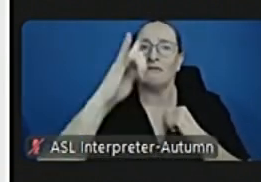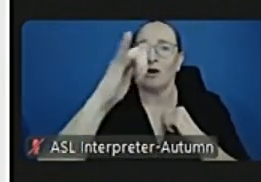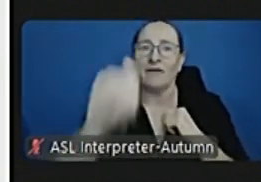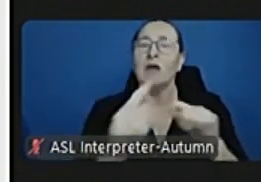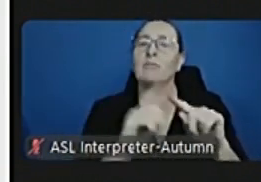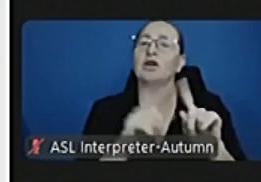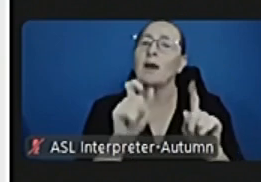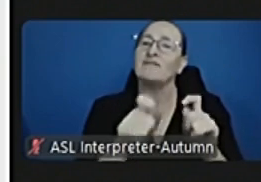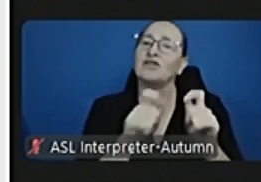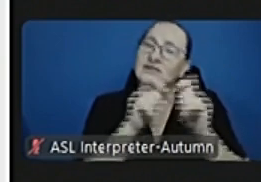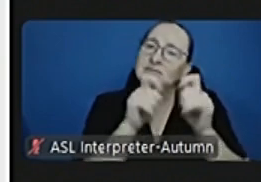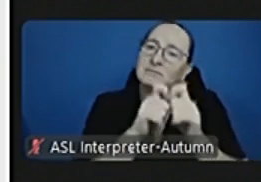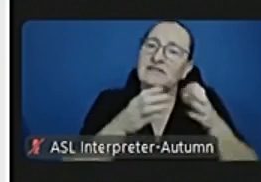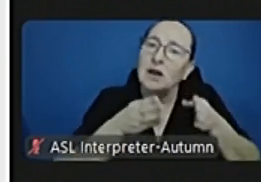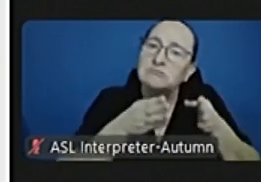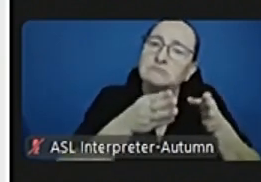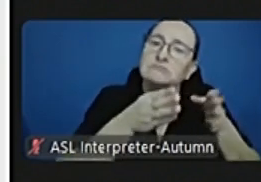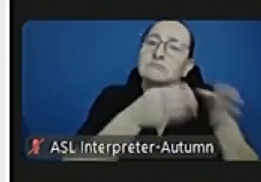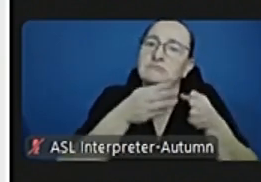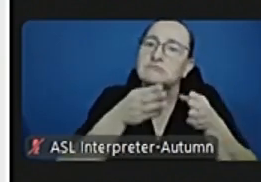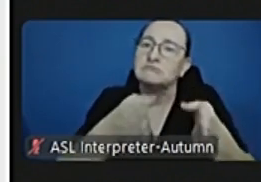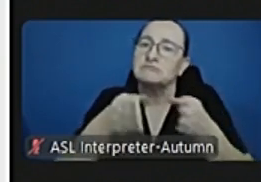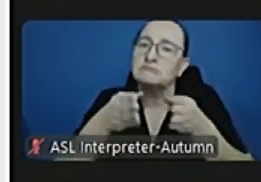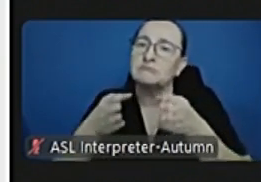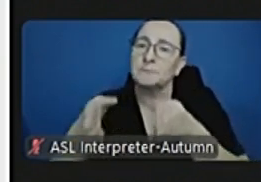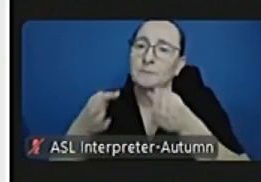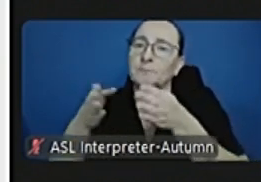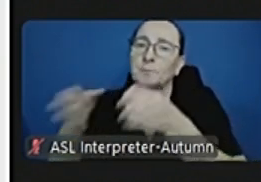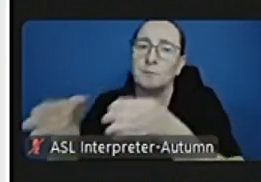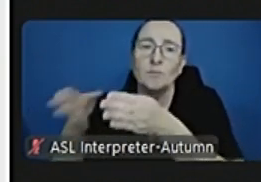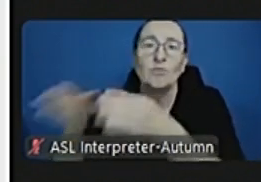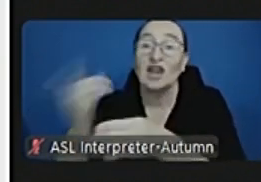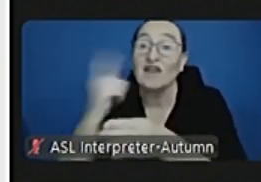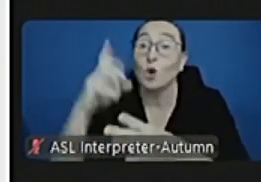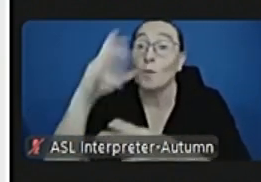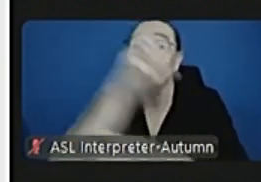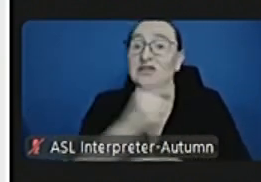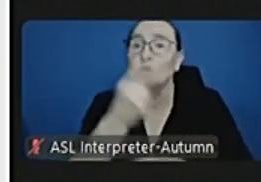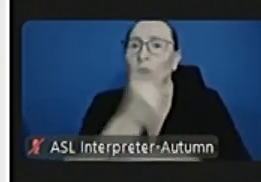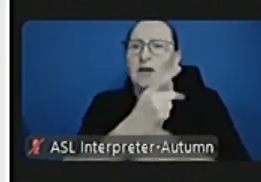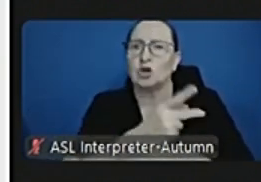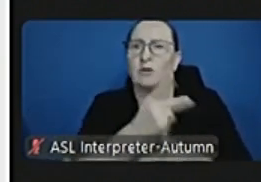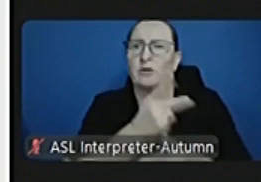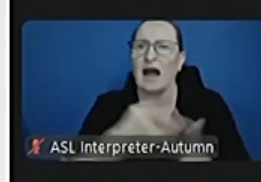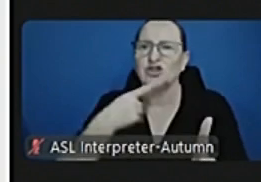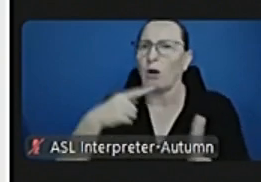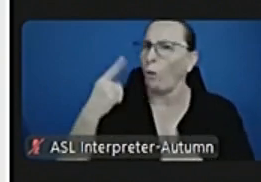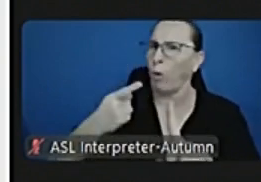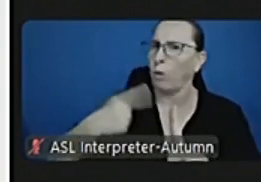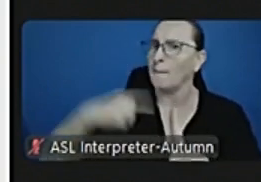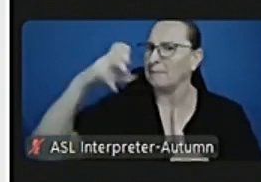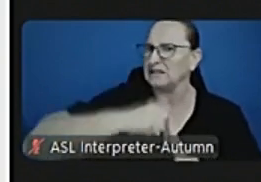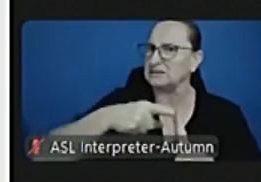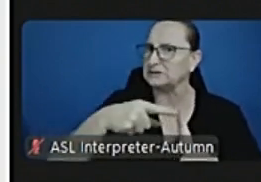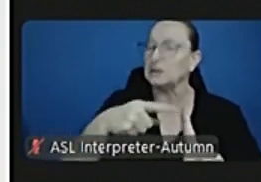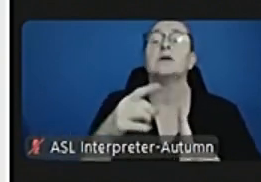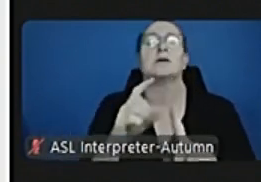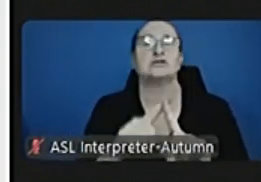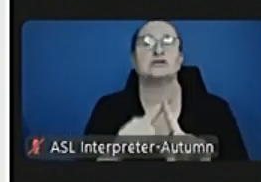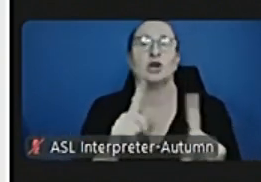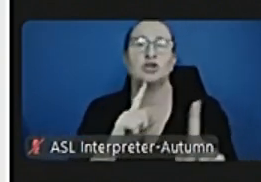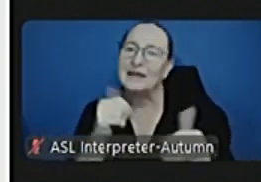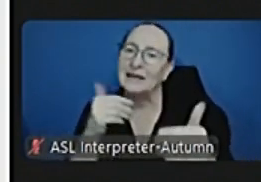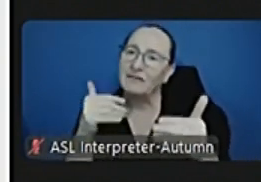detail and precision, because if you miss something, one supervisor is going to come along and say, you missed something. So you didn't get very far ahead